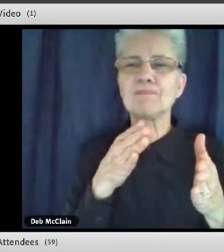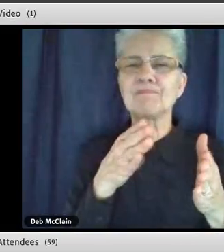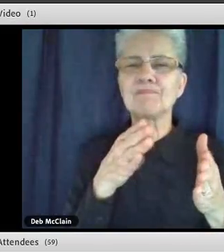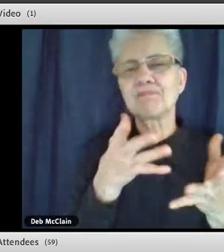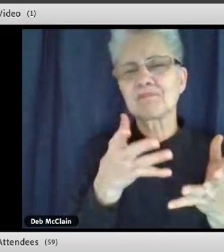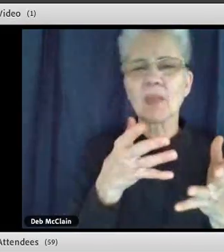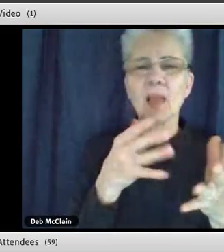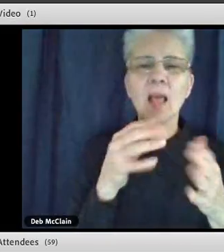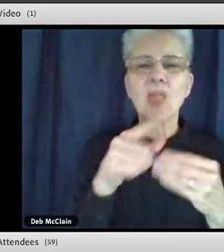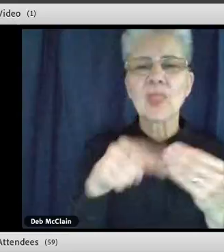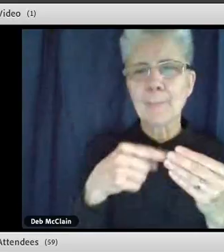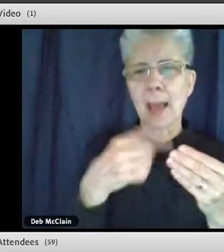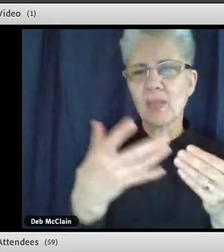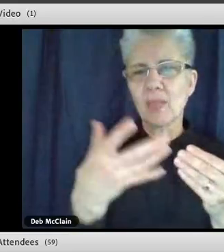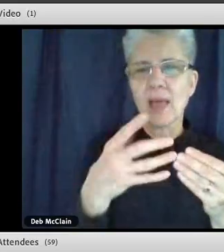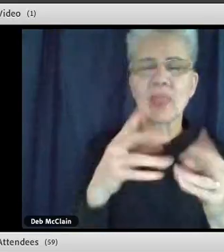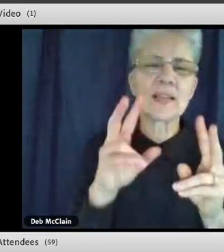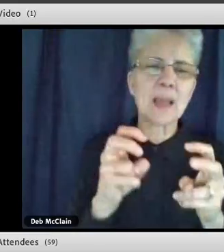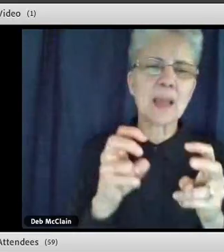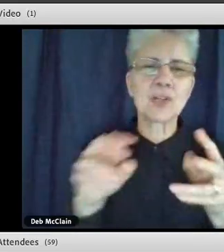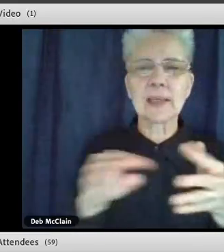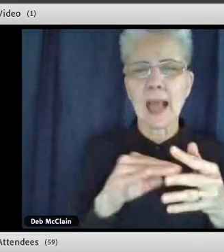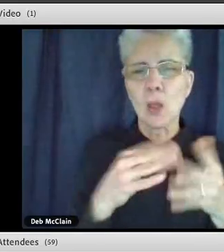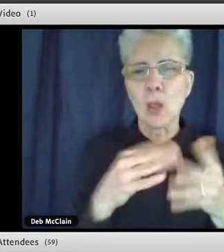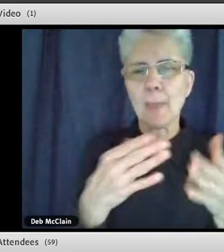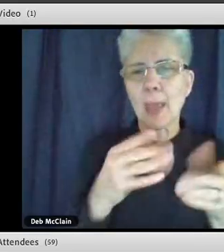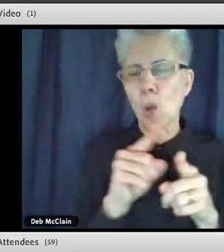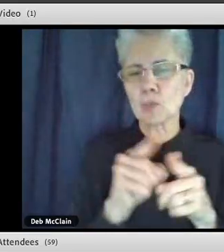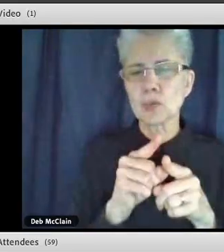though subject cataloging may also